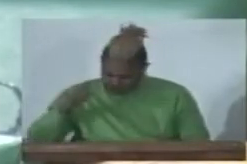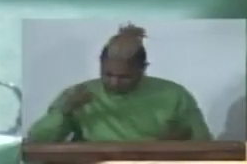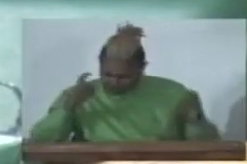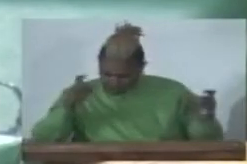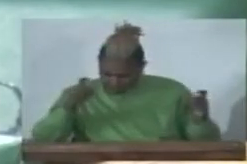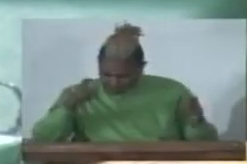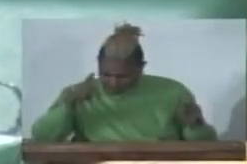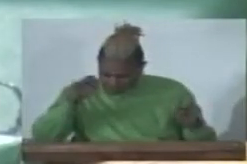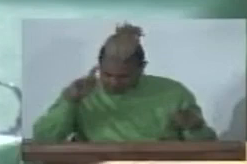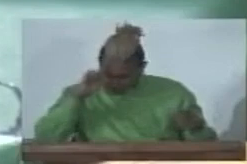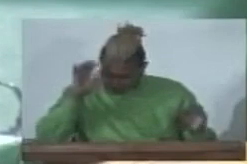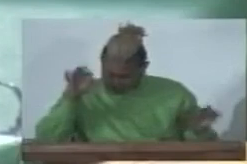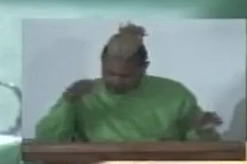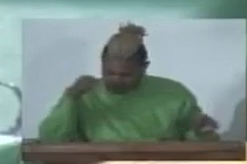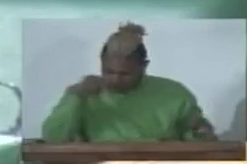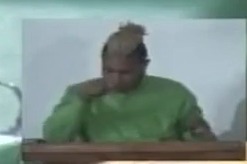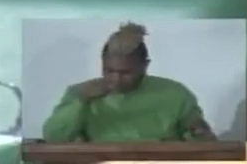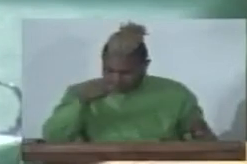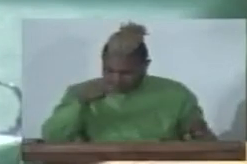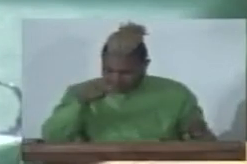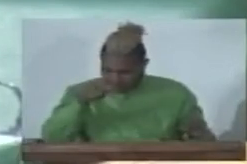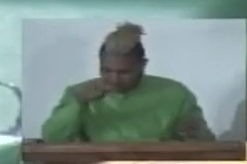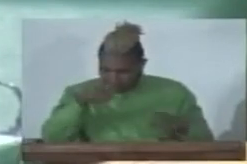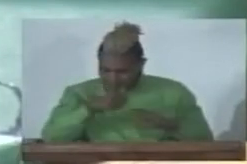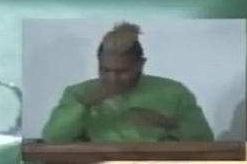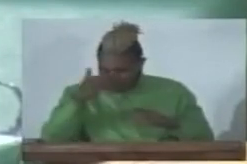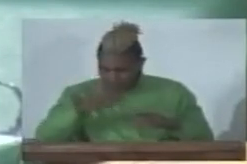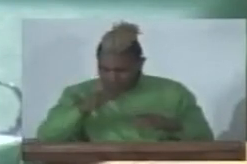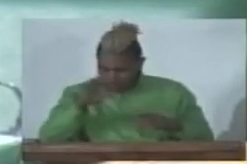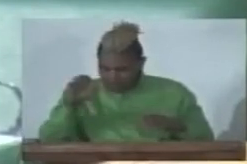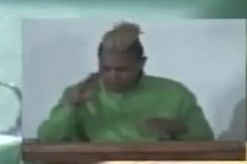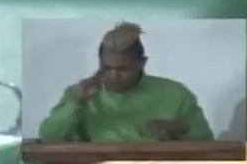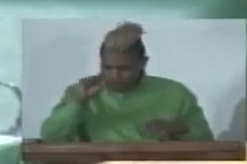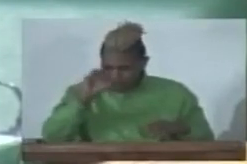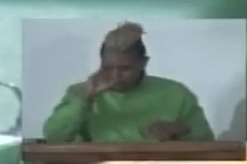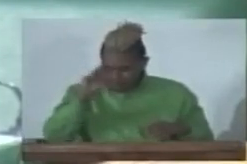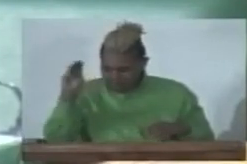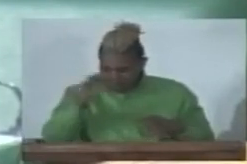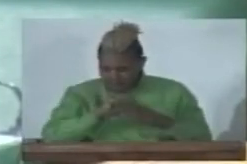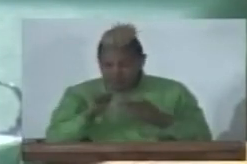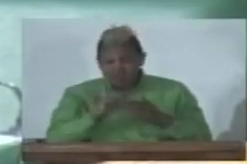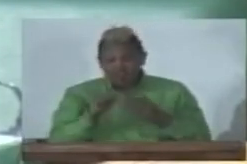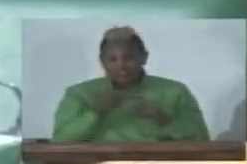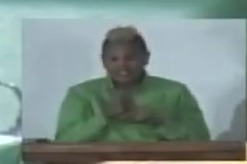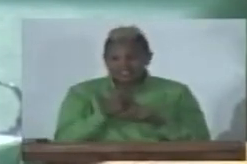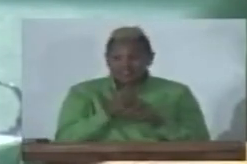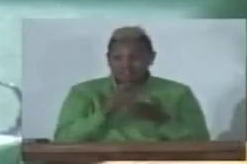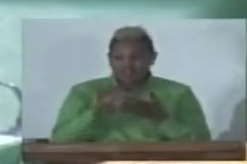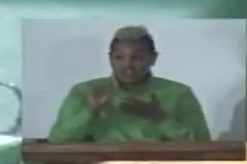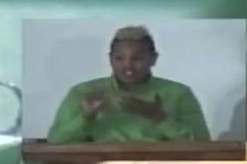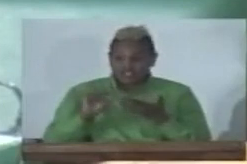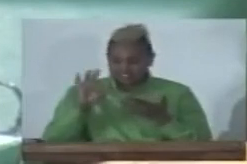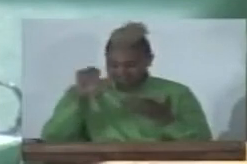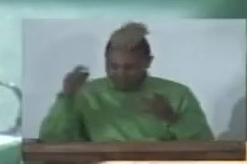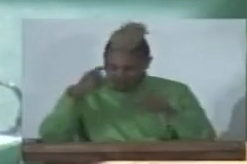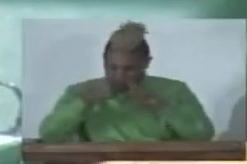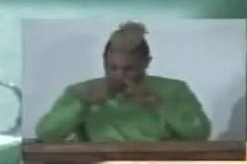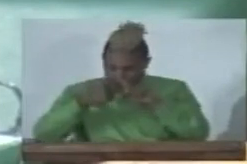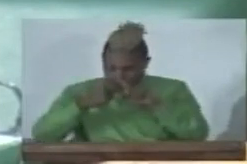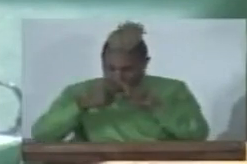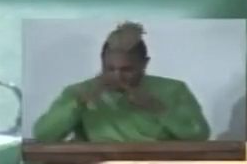I'm advised, US $5 million, and thereafter a concession fee monthly of the